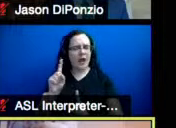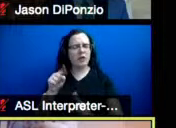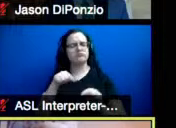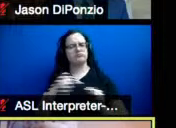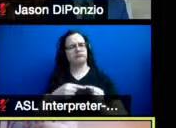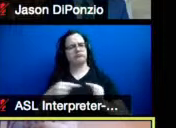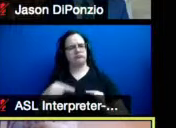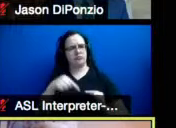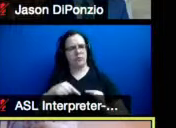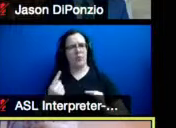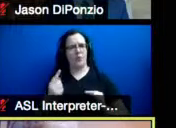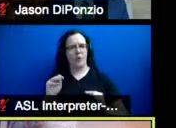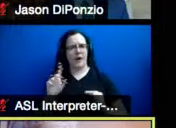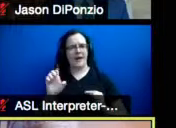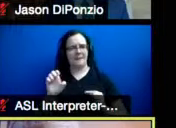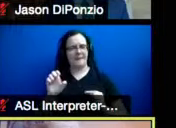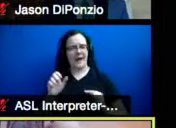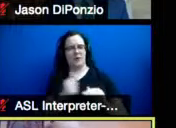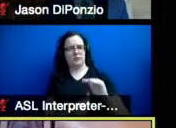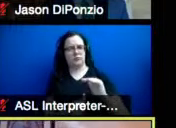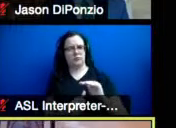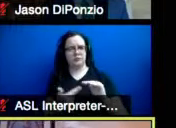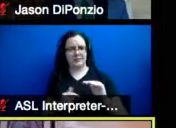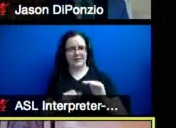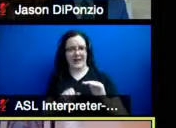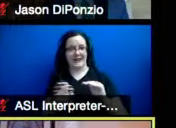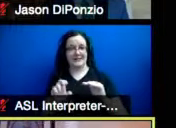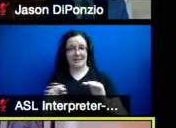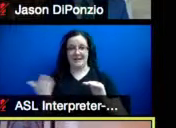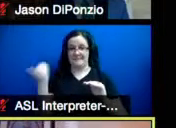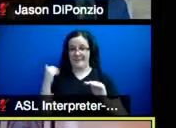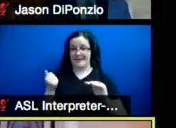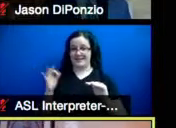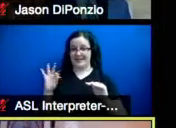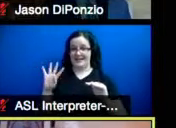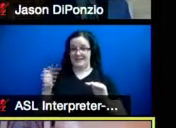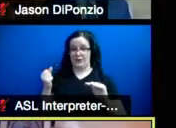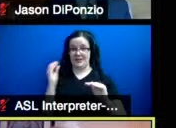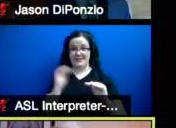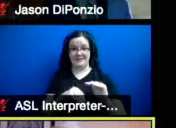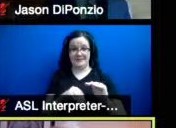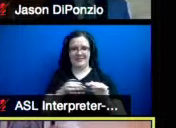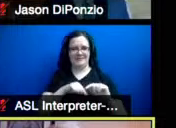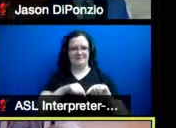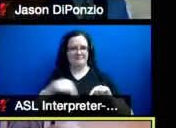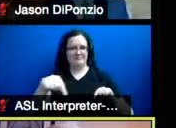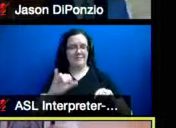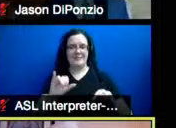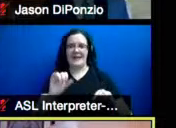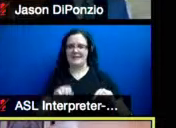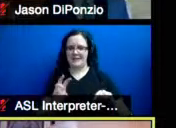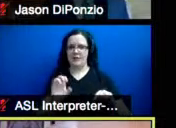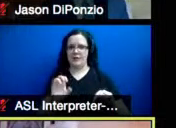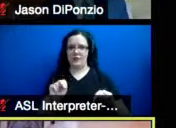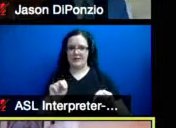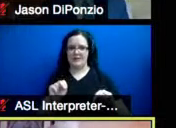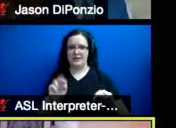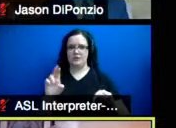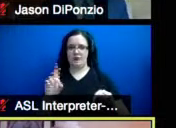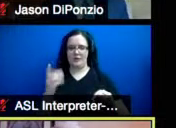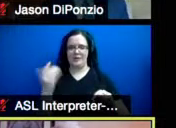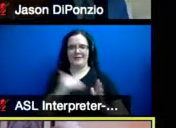gas main, initially installed in the late 1940s, that runs along South Winton Road between Newton Drive and